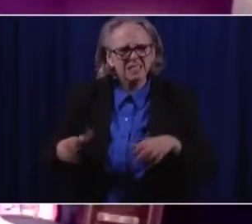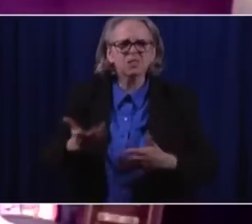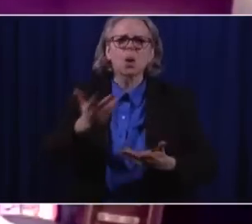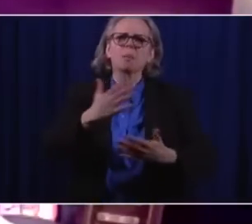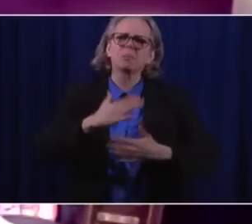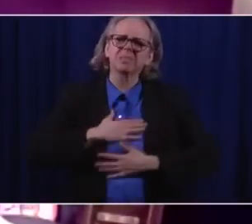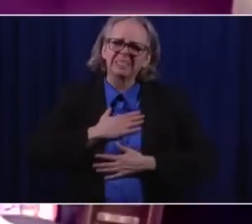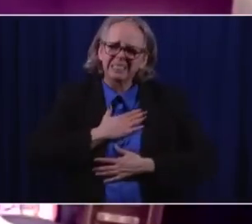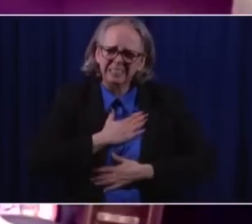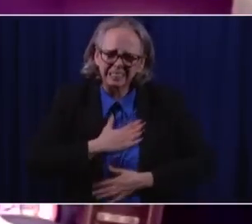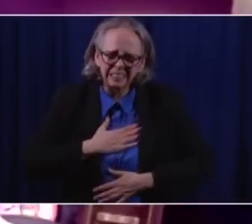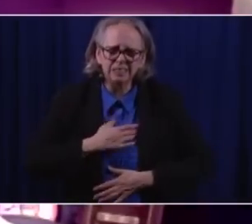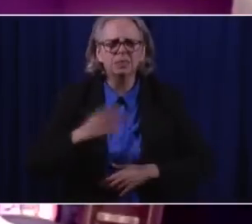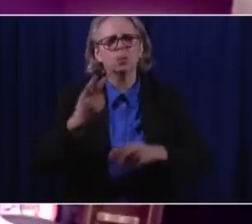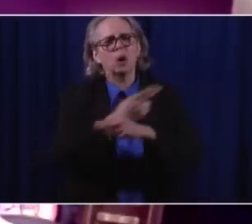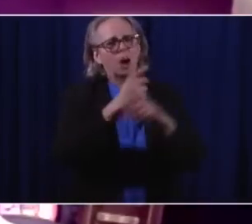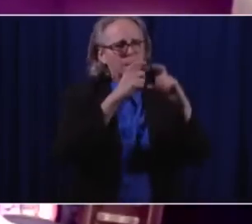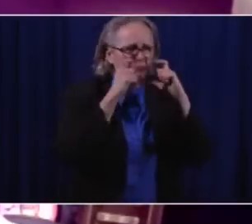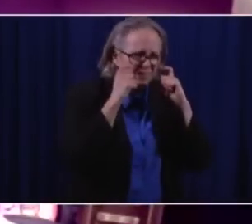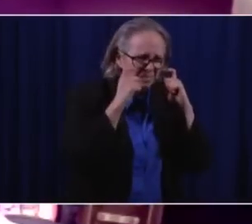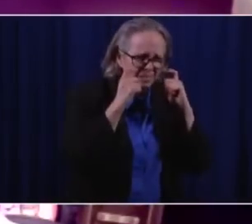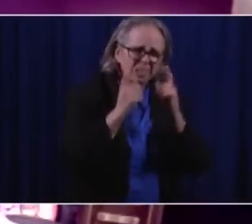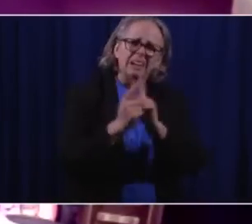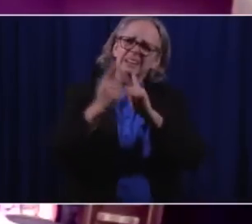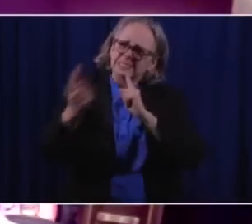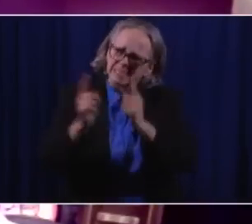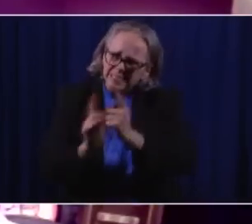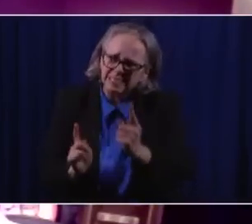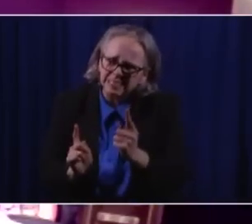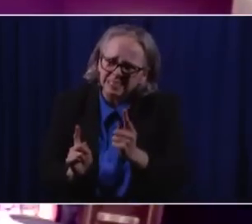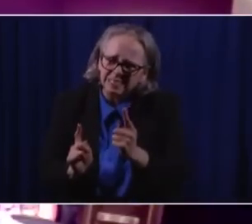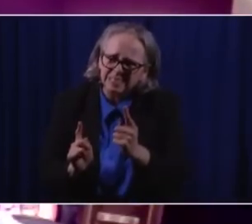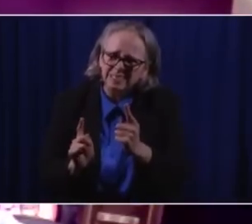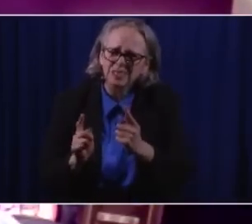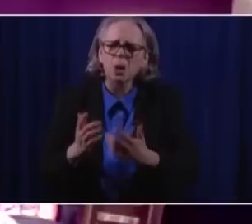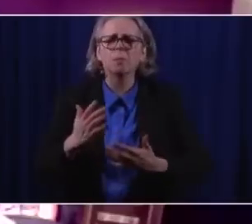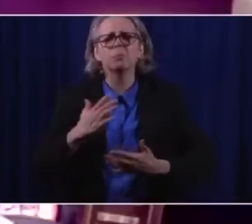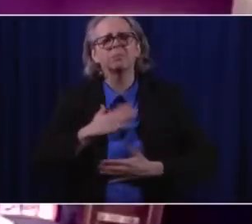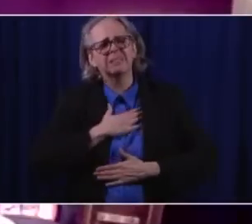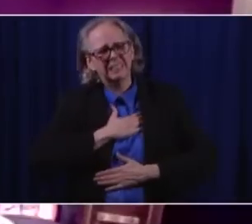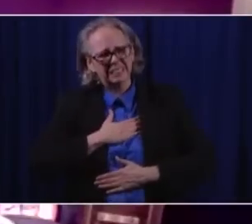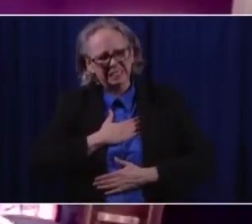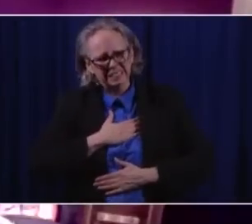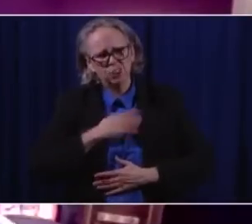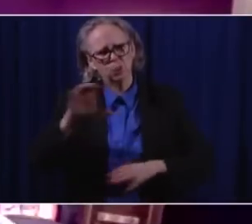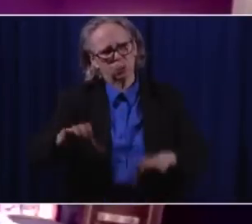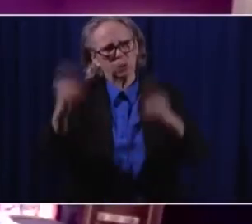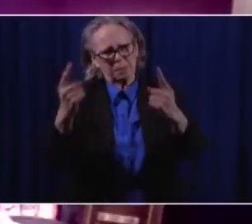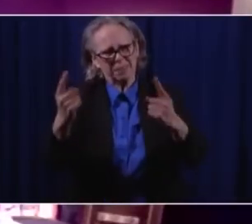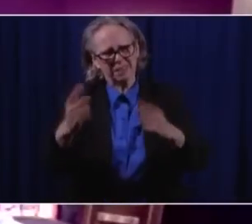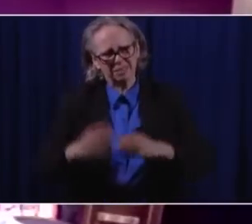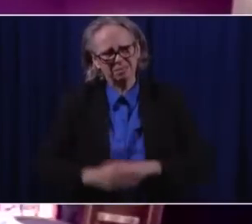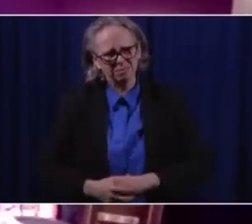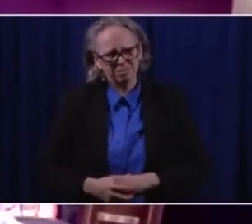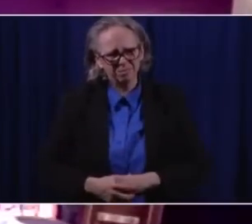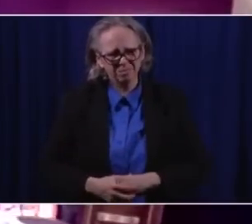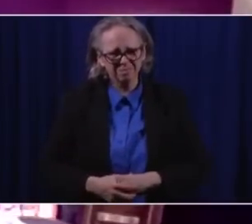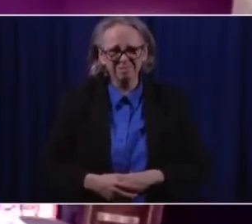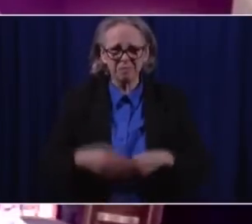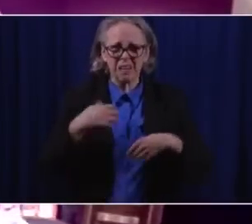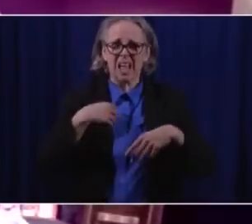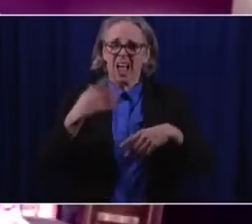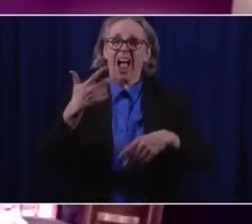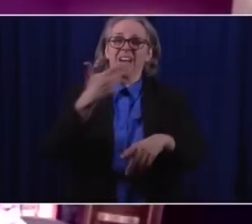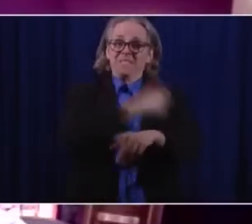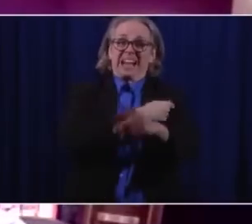simple steps, and we just need to ask everyone to do something. We have vaccines that are coming. It's going to be some months yet, but it kind